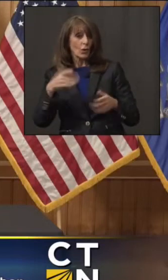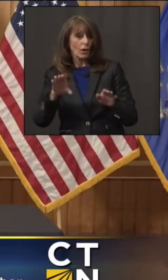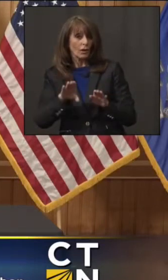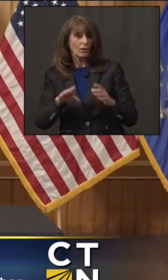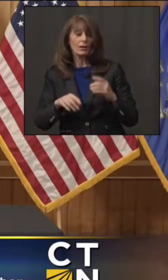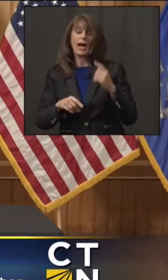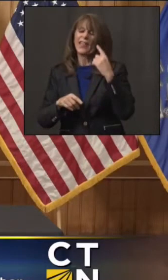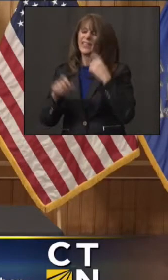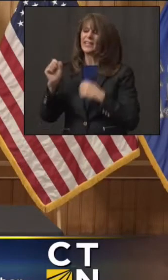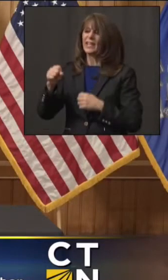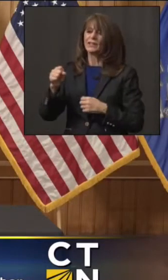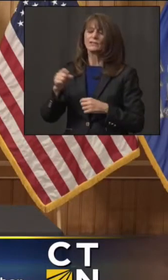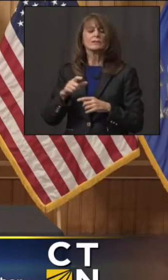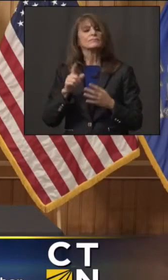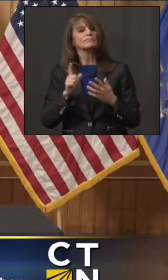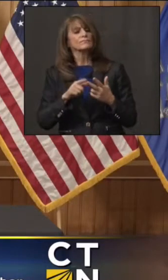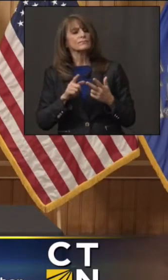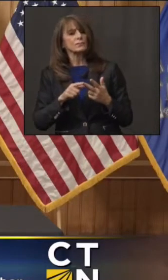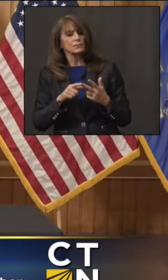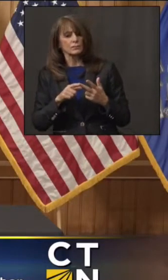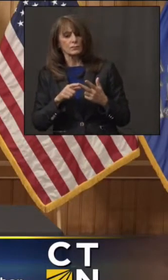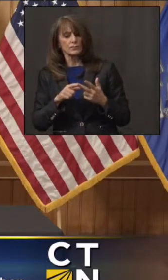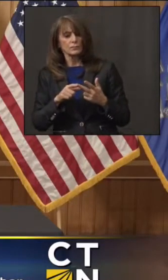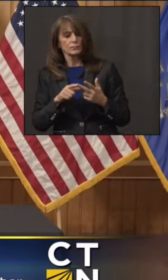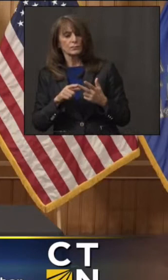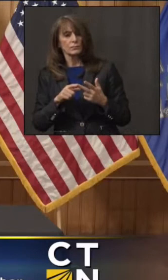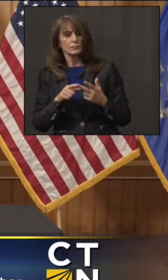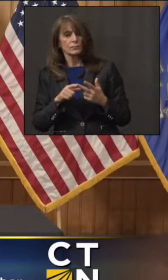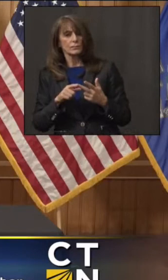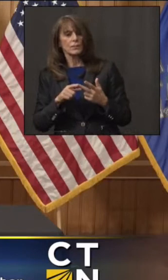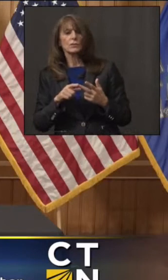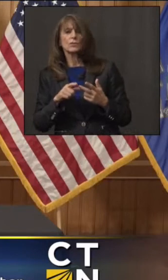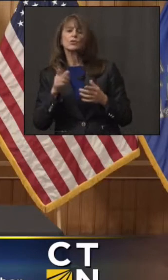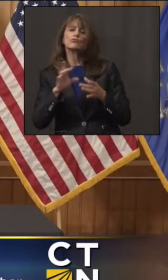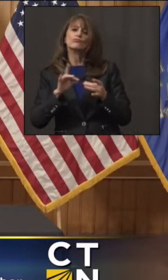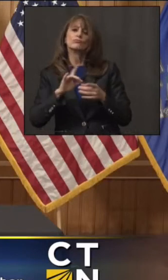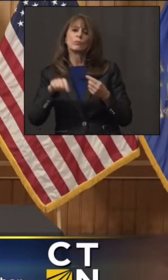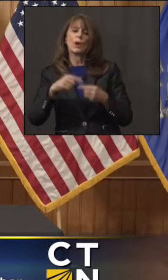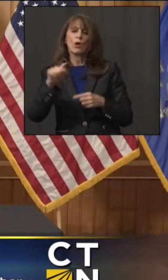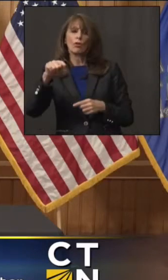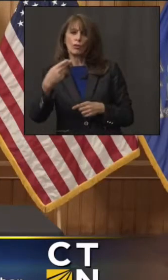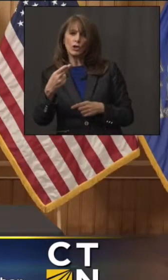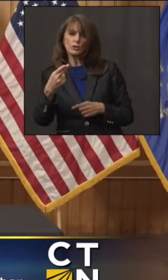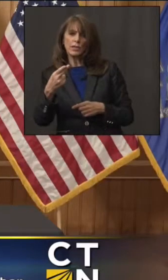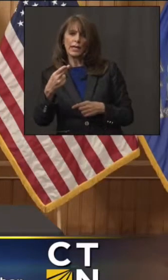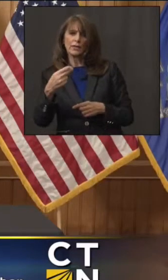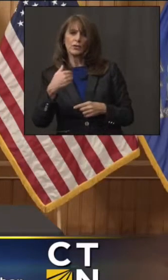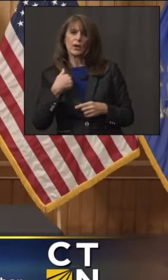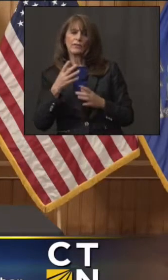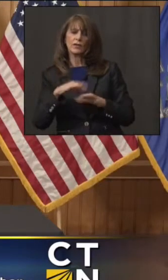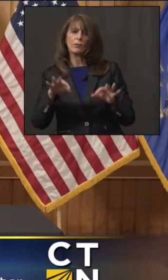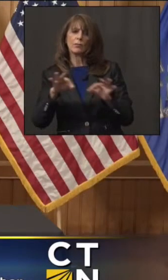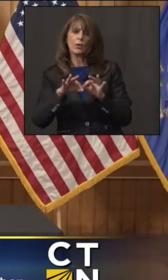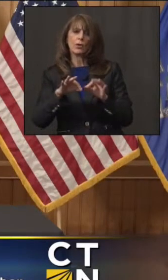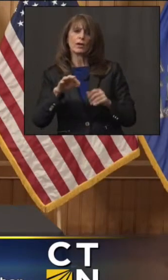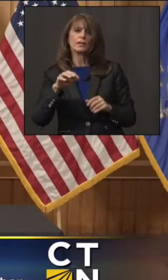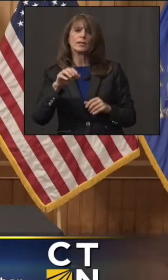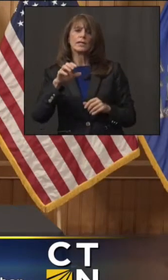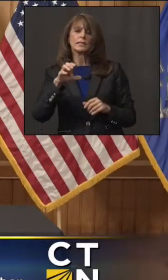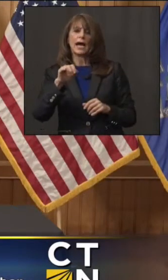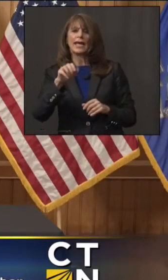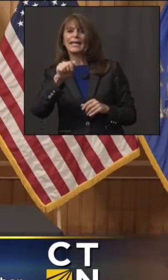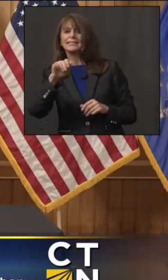and then lastly, you mentioned that Deidre will be back on Thursday, but you do have an important ACIC meeting tomorrow to talk about the